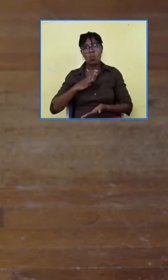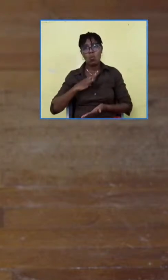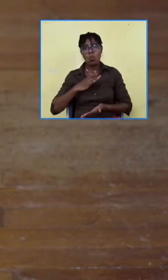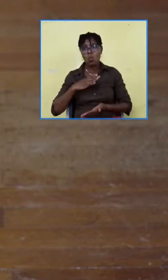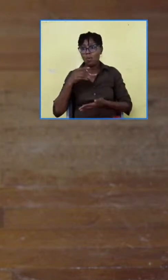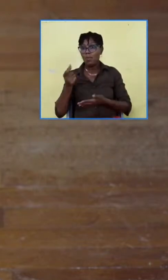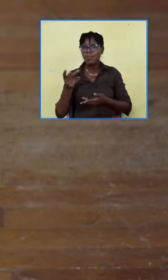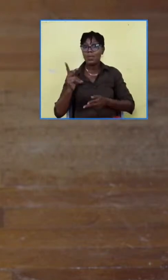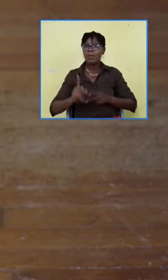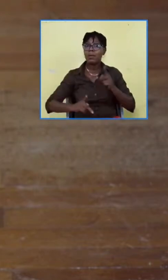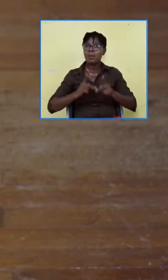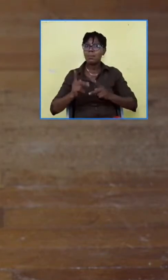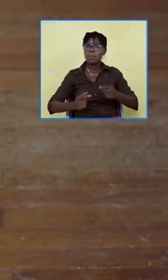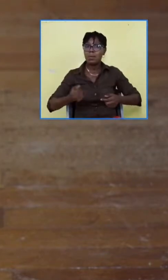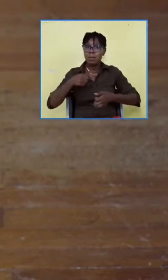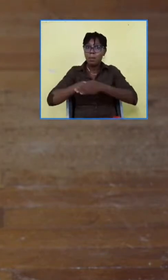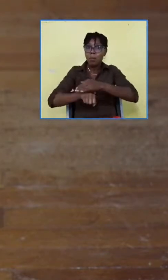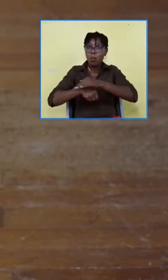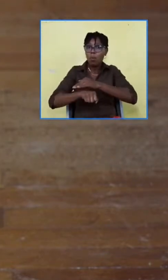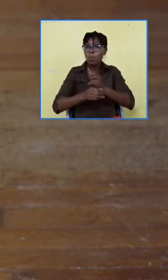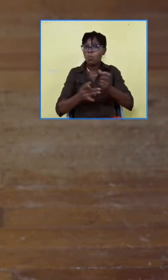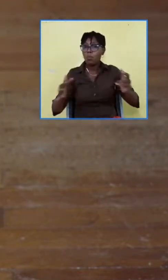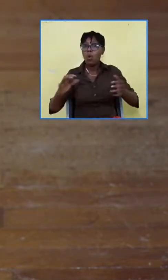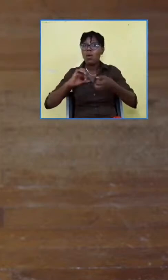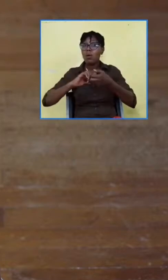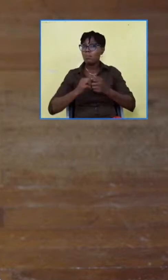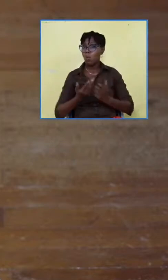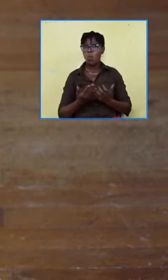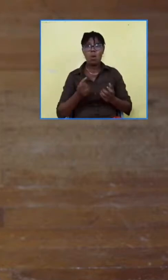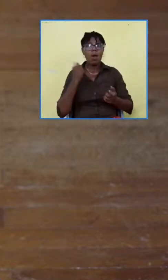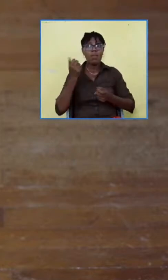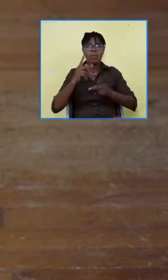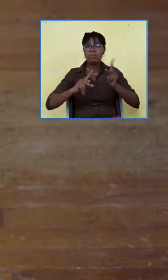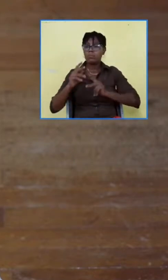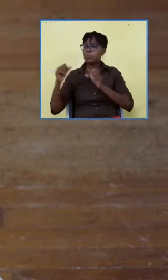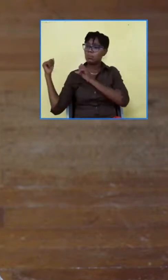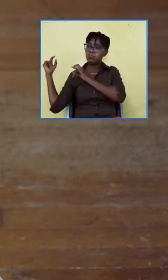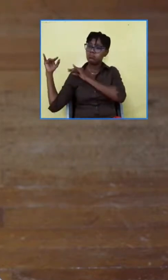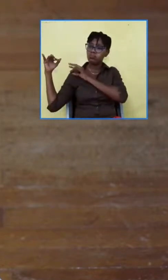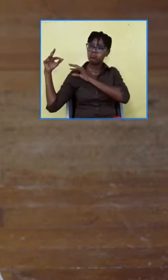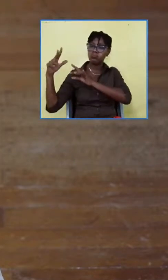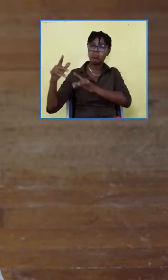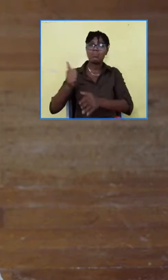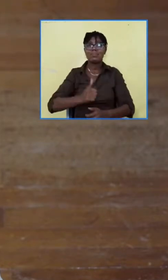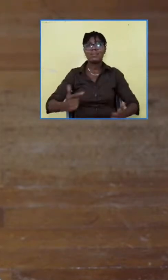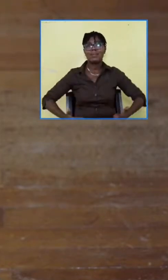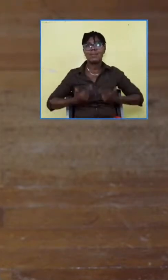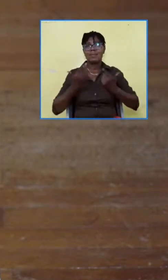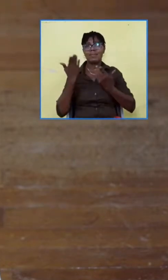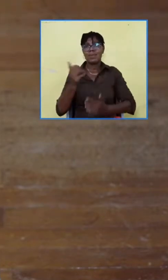growing because they have a mass migration policy. So there are things that can be done to a